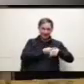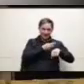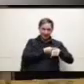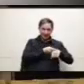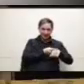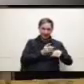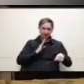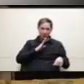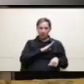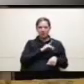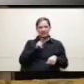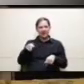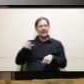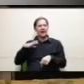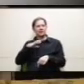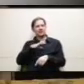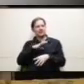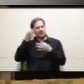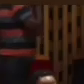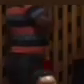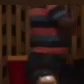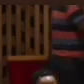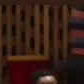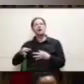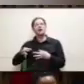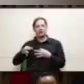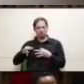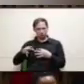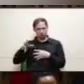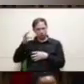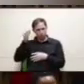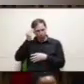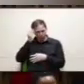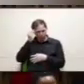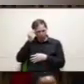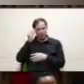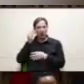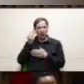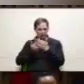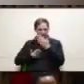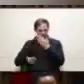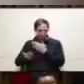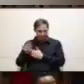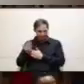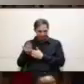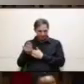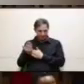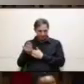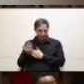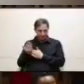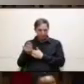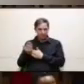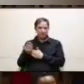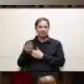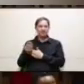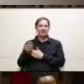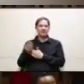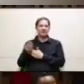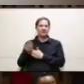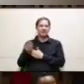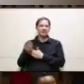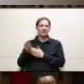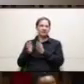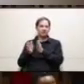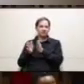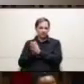of the council? The council noted the outcome and requested me